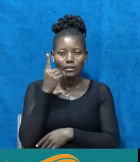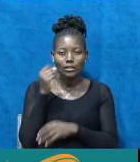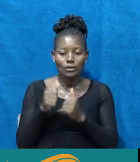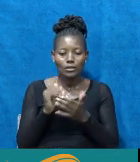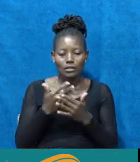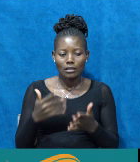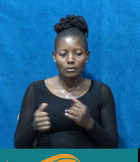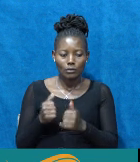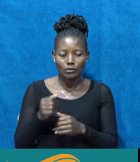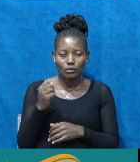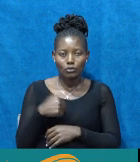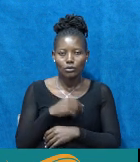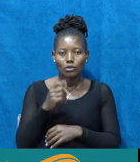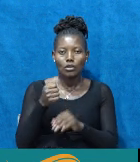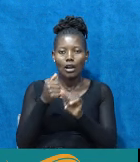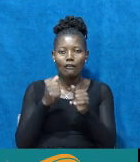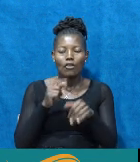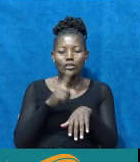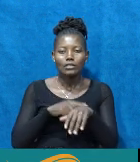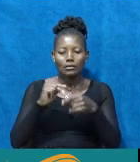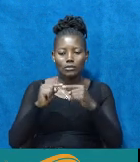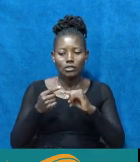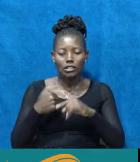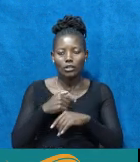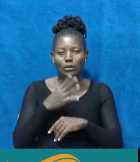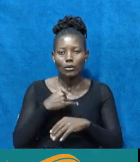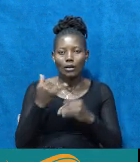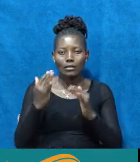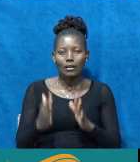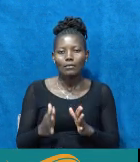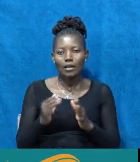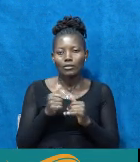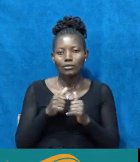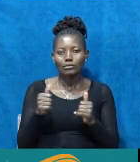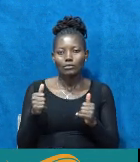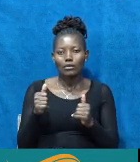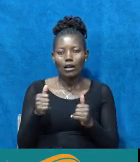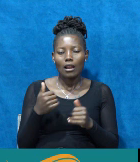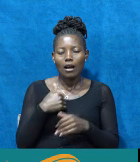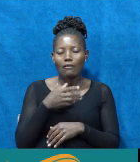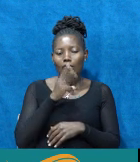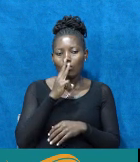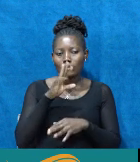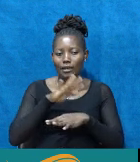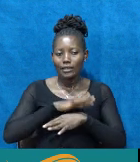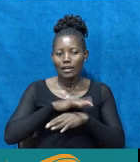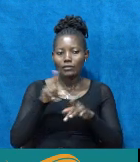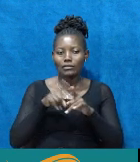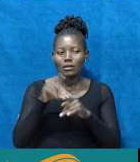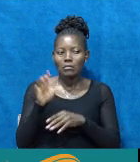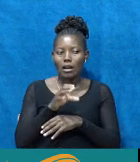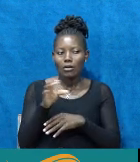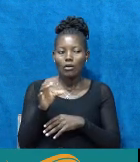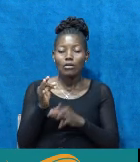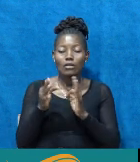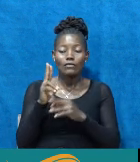causes dehydration, which is something we need to try and steer off during injury. We want the athlete to be as properly